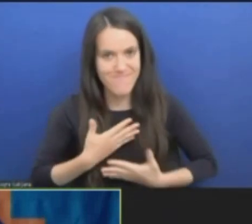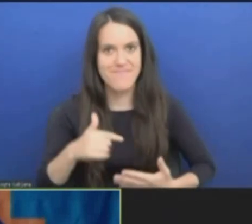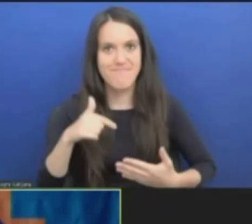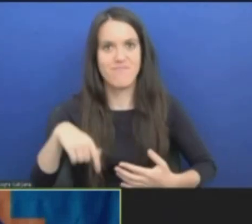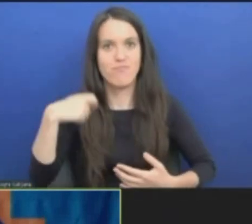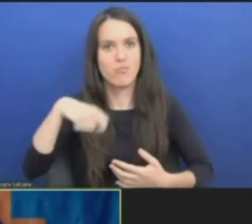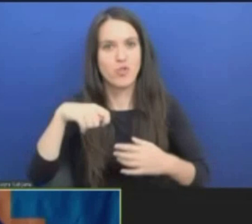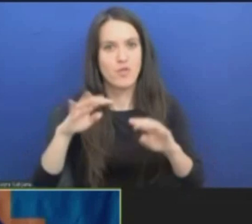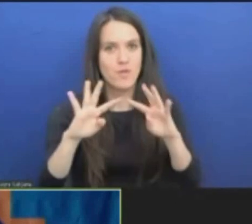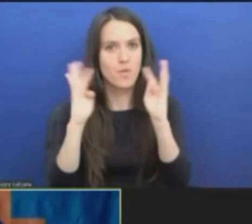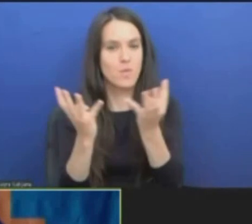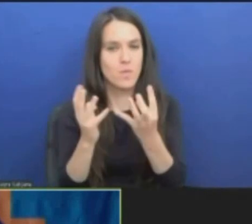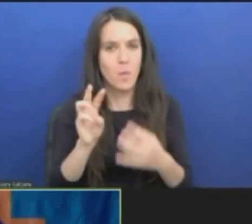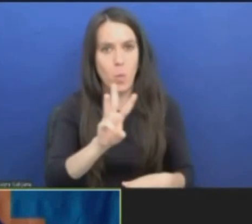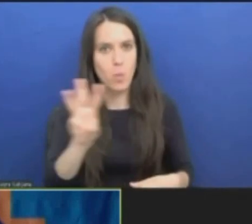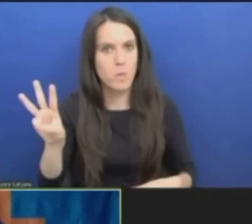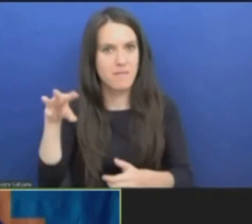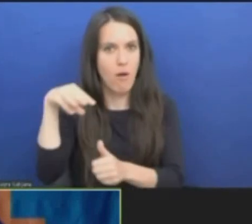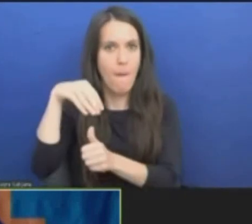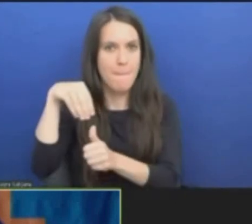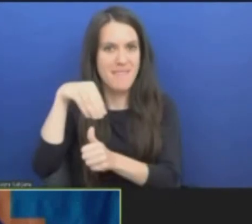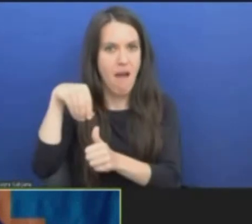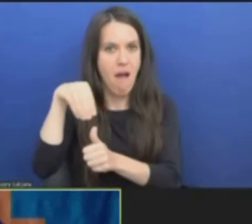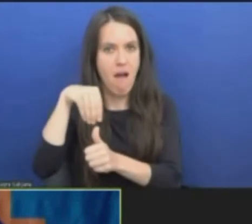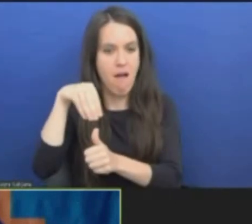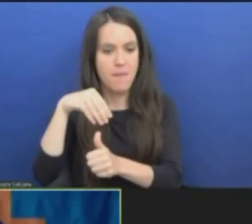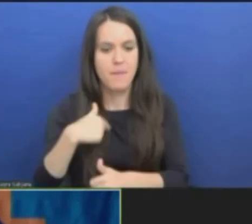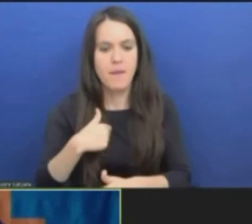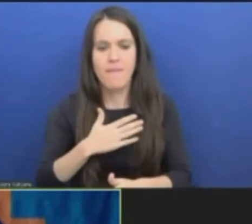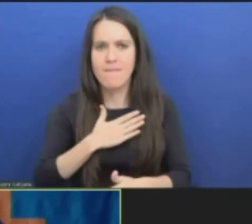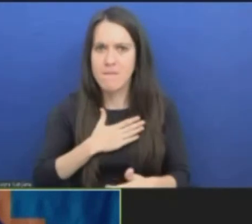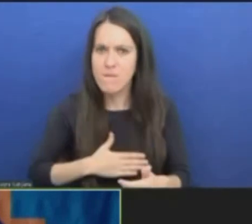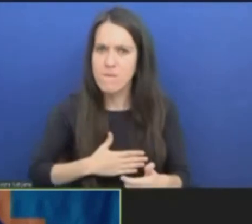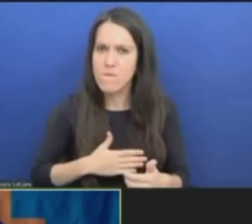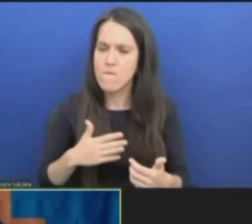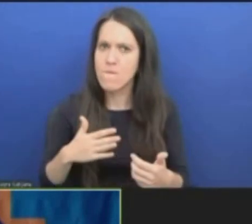the Council of Western Armenians. We wish to bring to your attention the